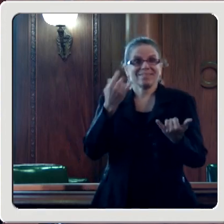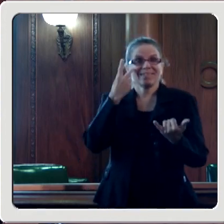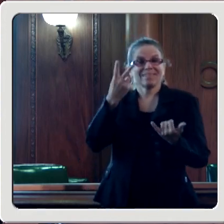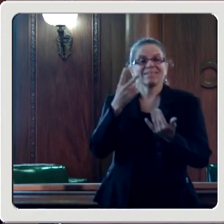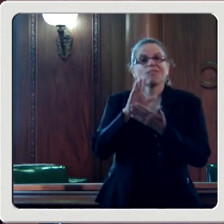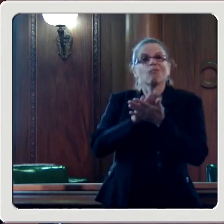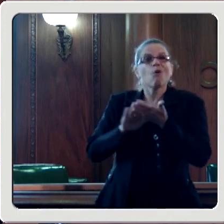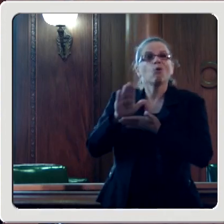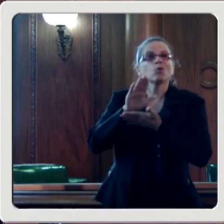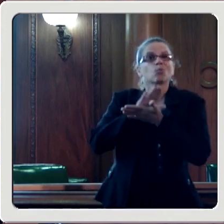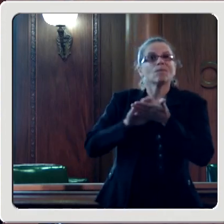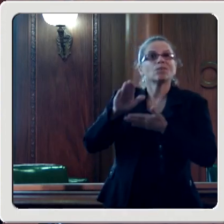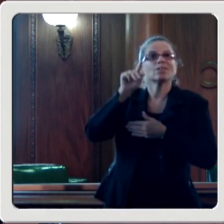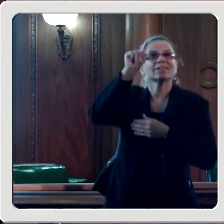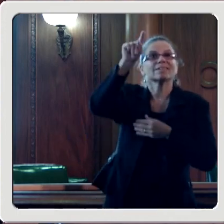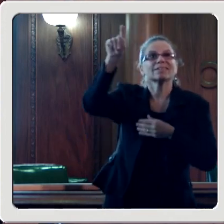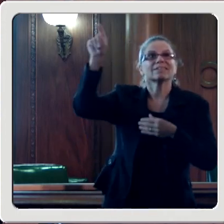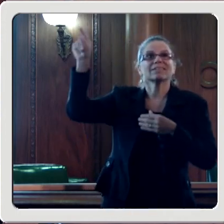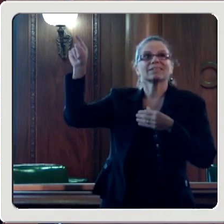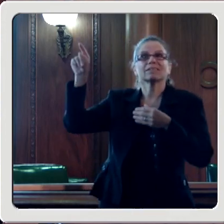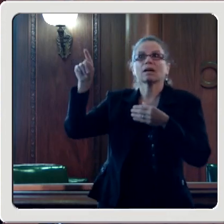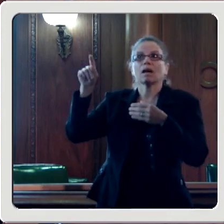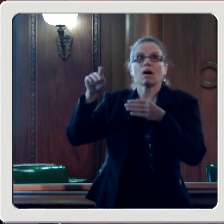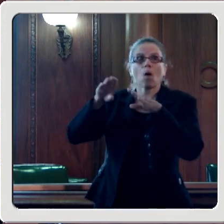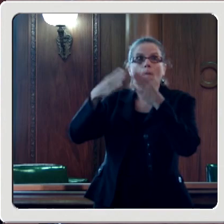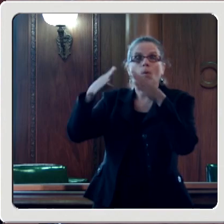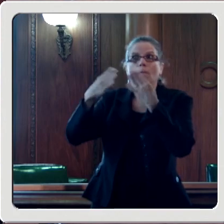places opening up schools and high schools where they've had to